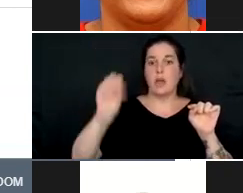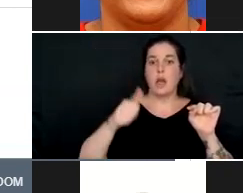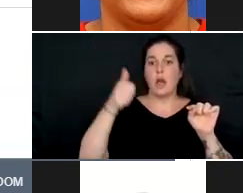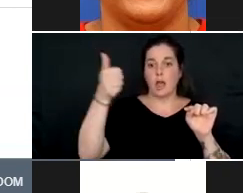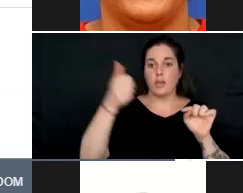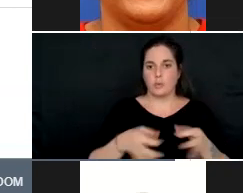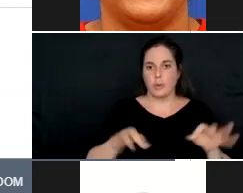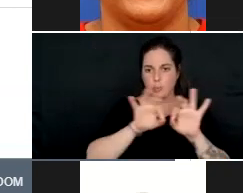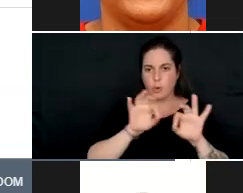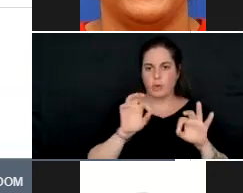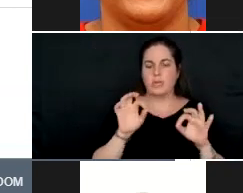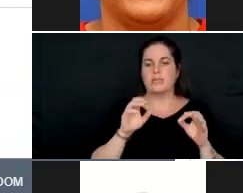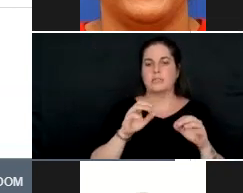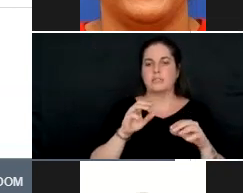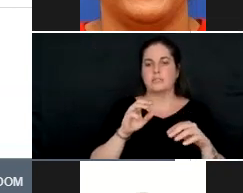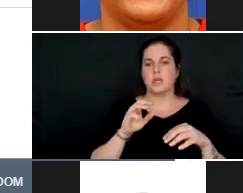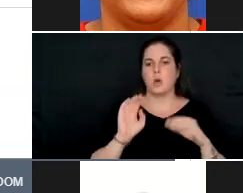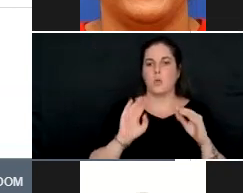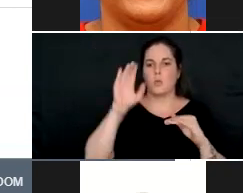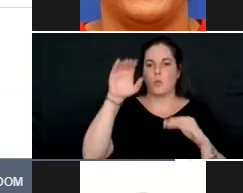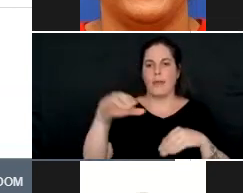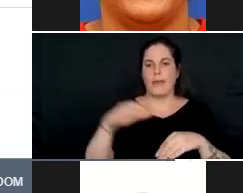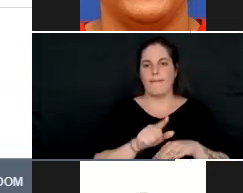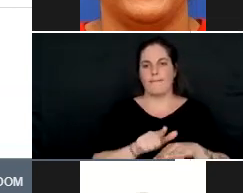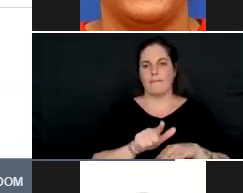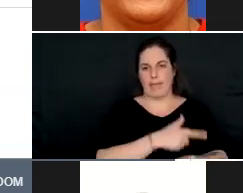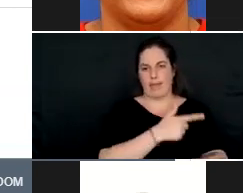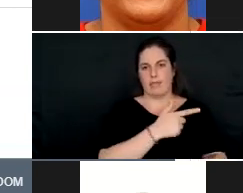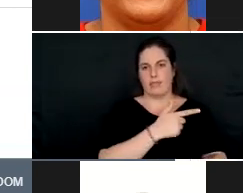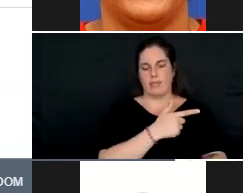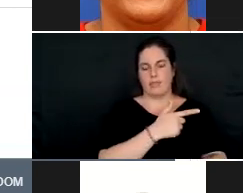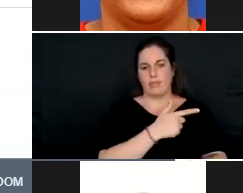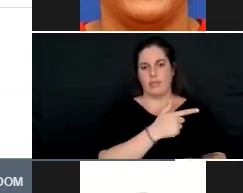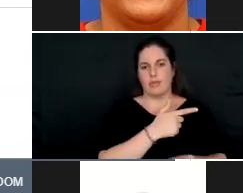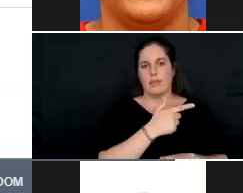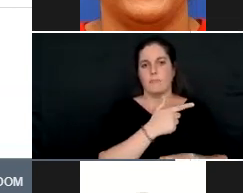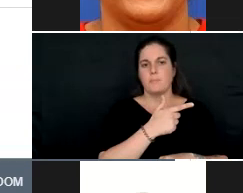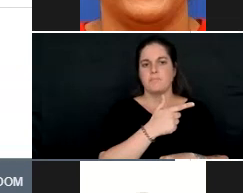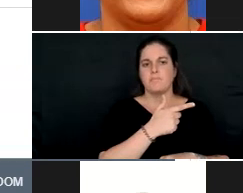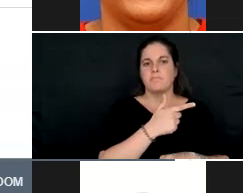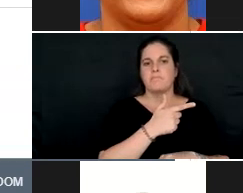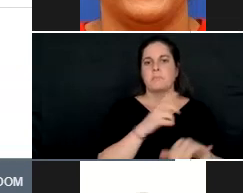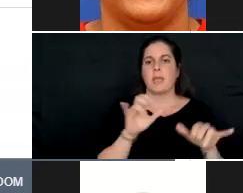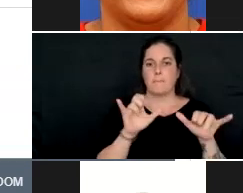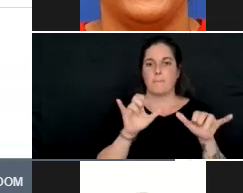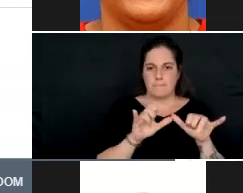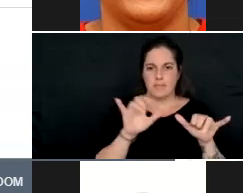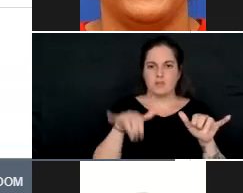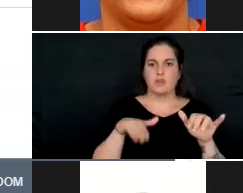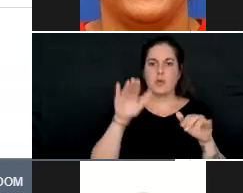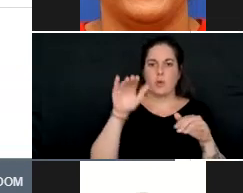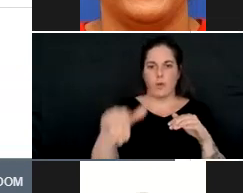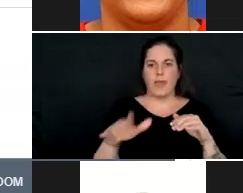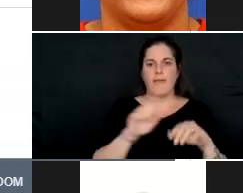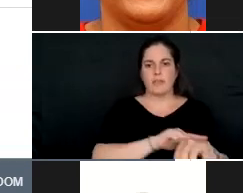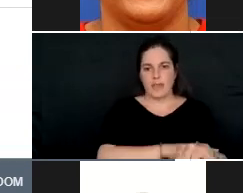the wavelength, the length of the wave, okay? And we measure the length of the wave by going